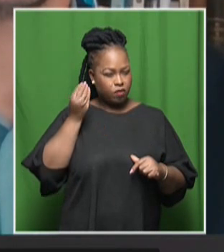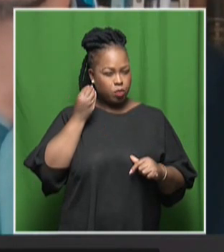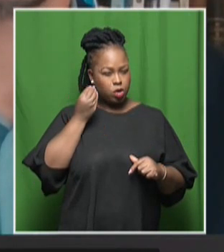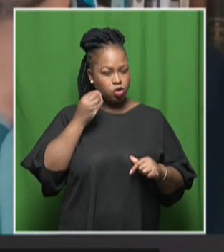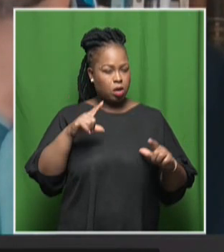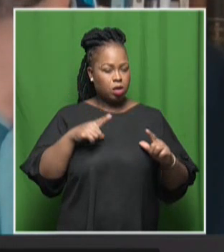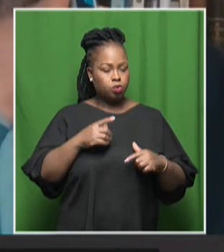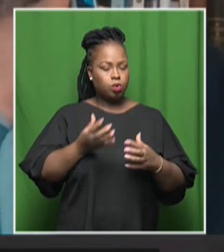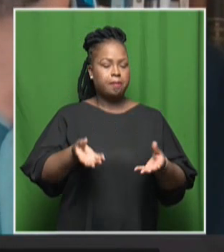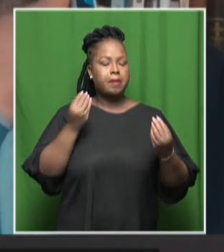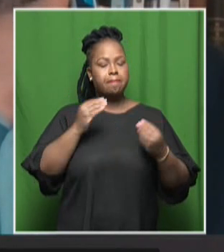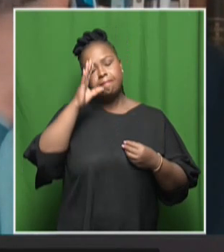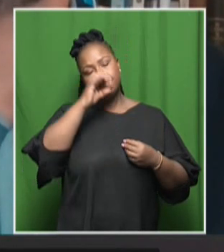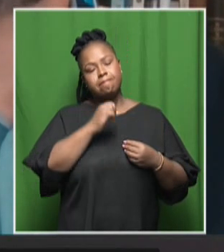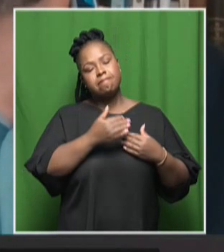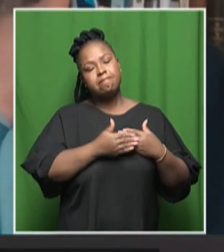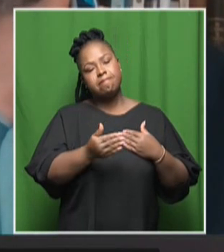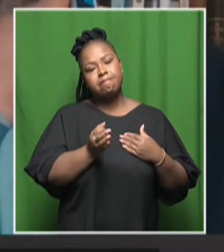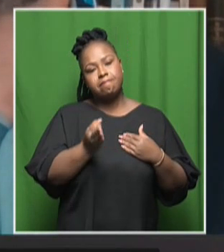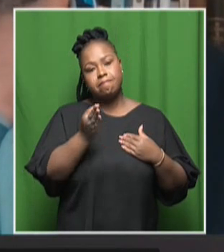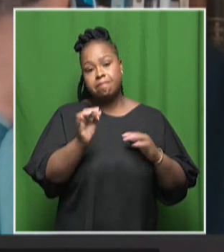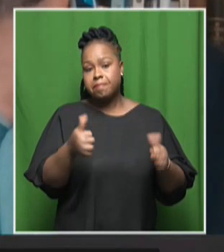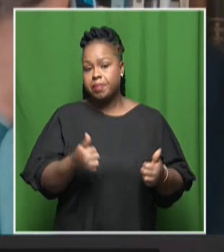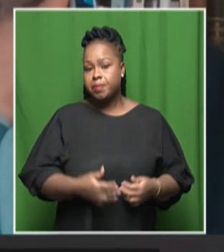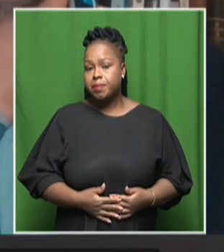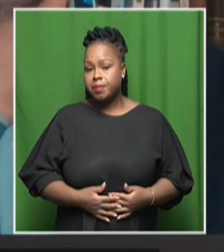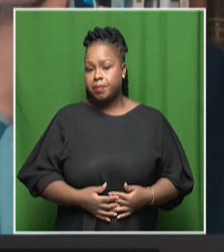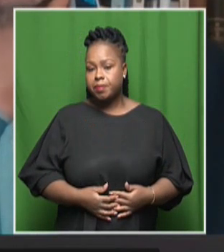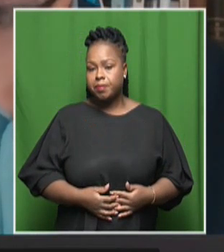the models and predicting what's to come?